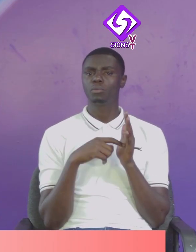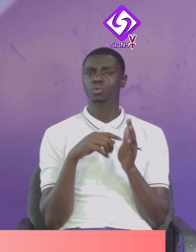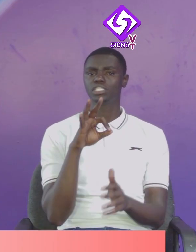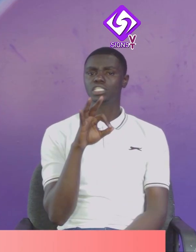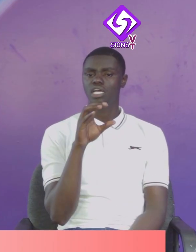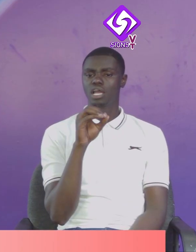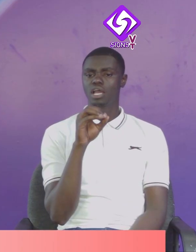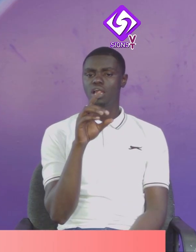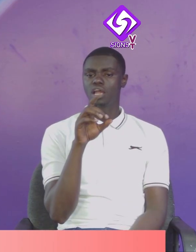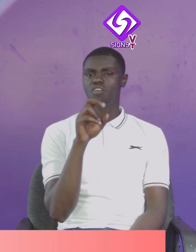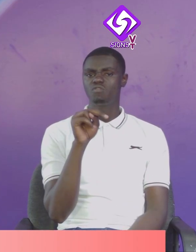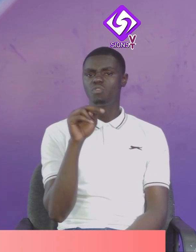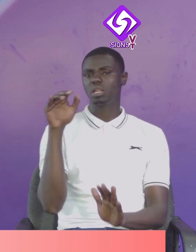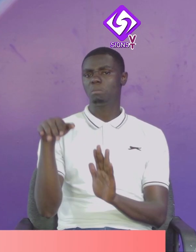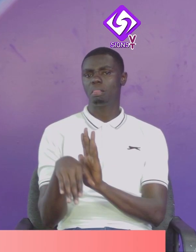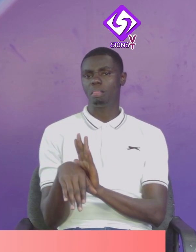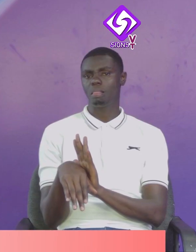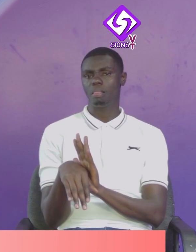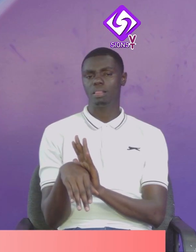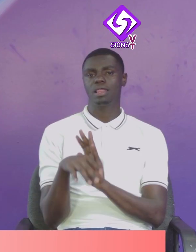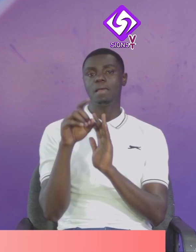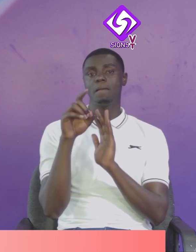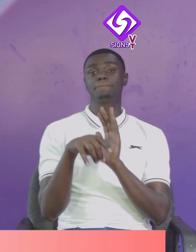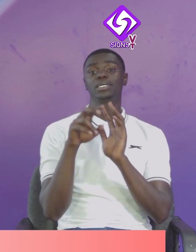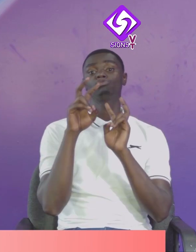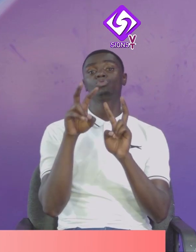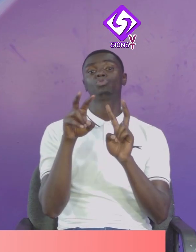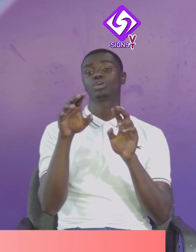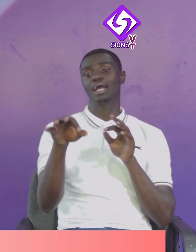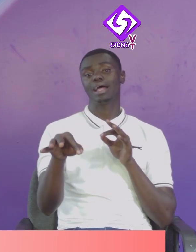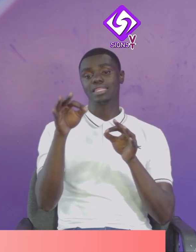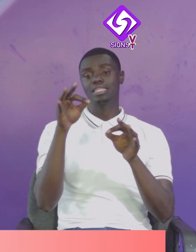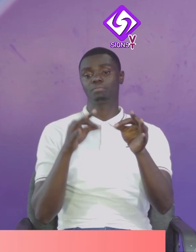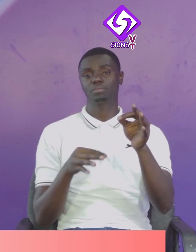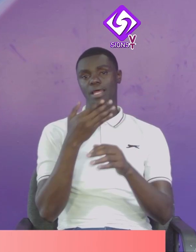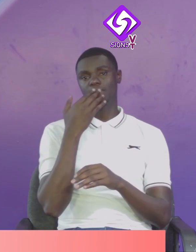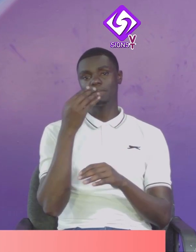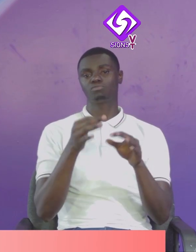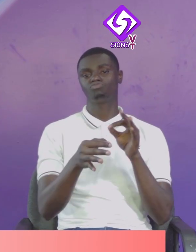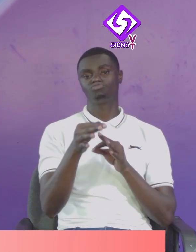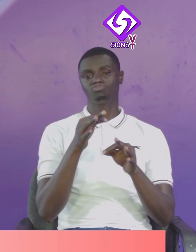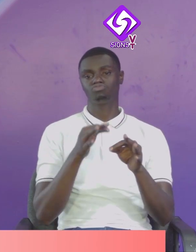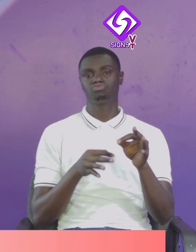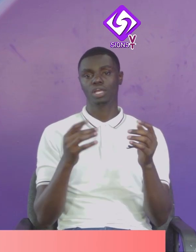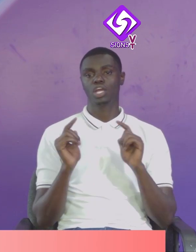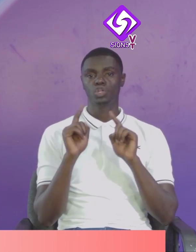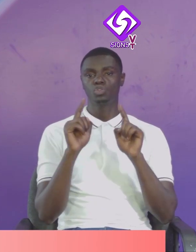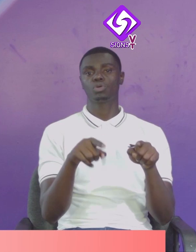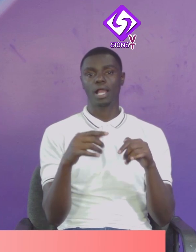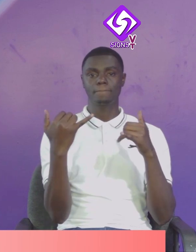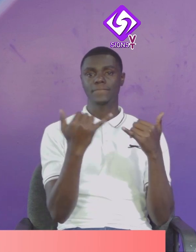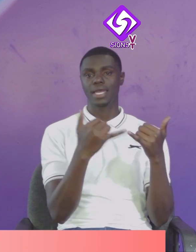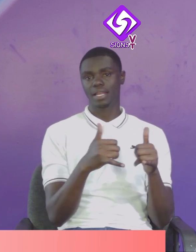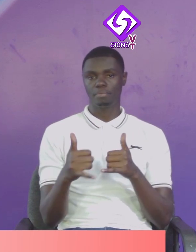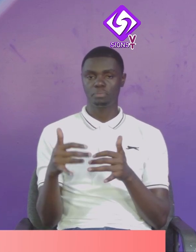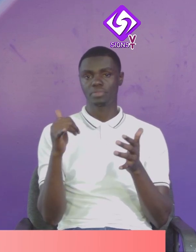down. Yes. So you will have to look at the replacement and, yes, the best replacement, yes, to come in and play in that role. So